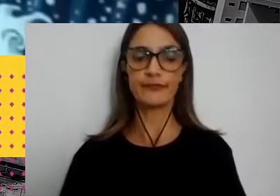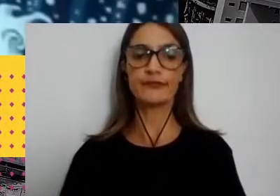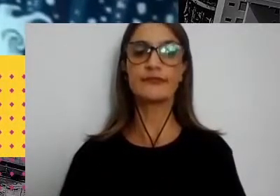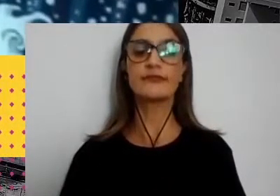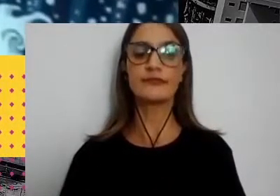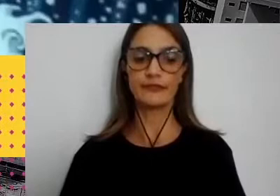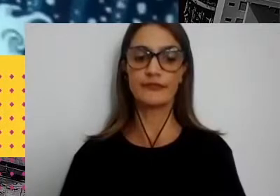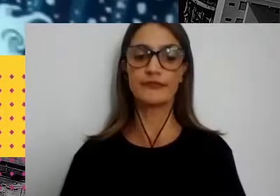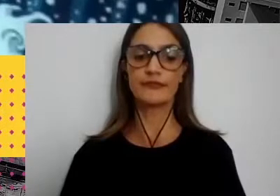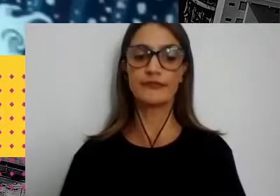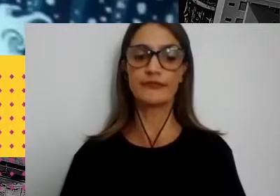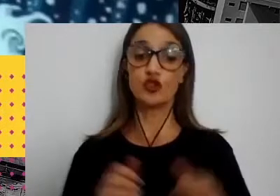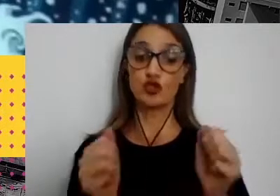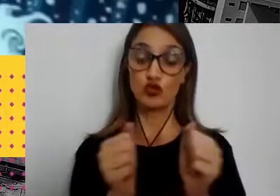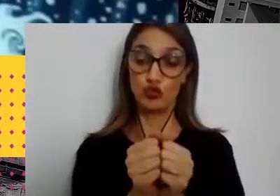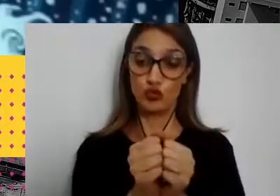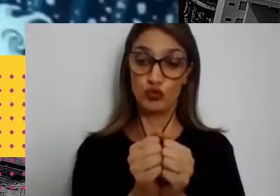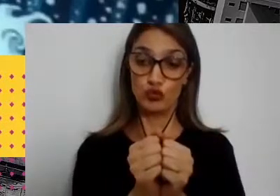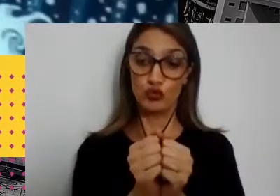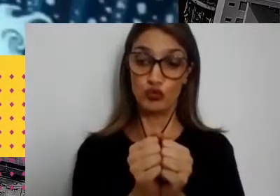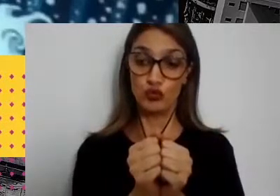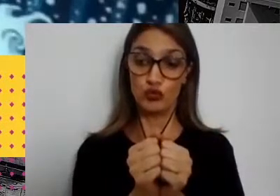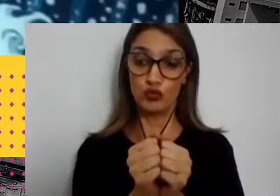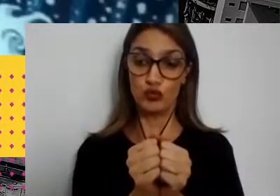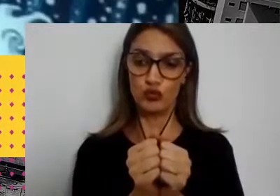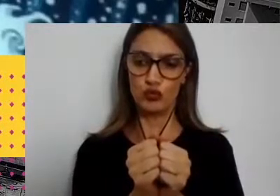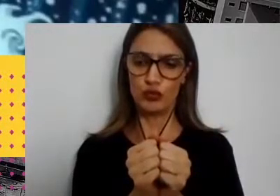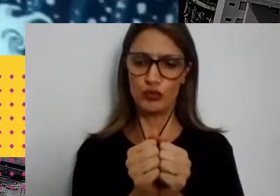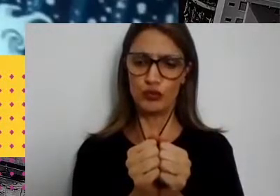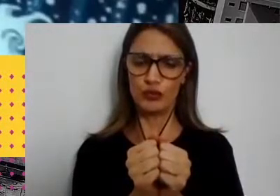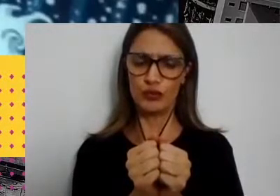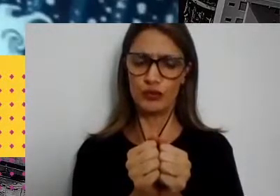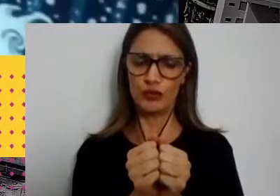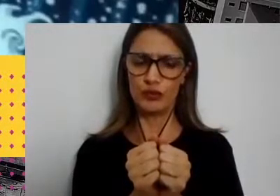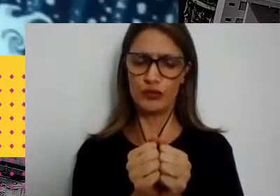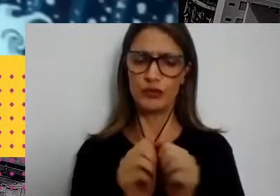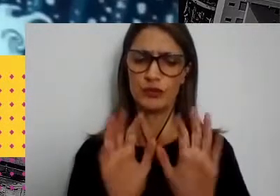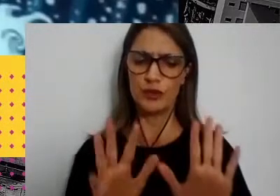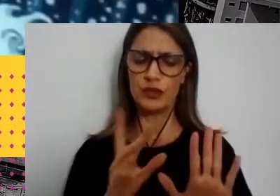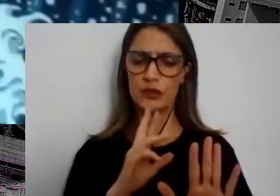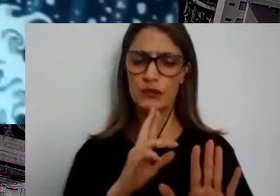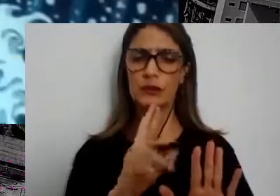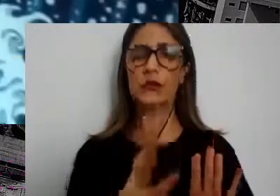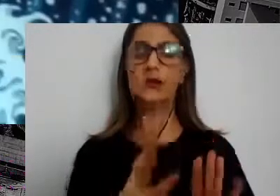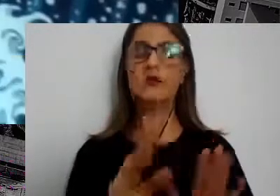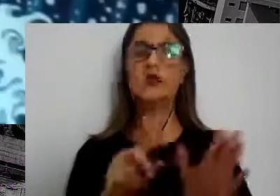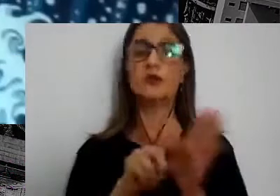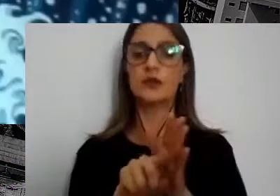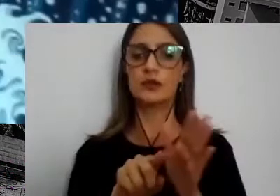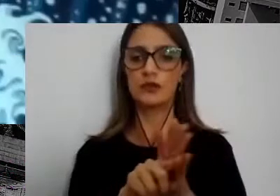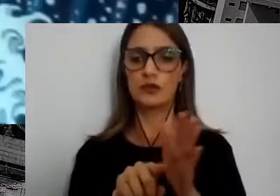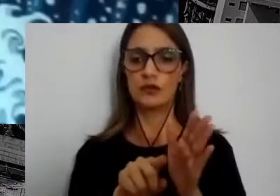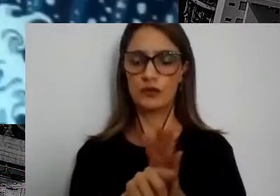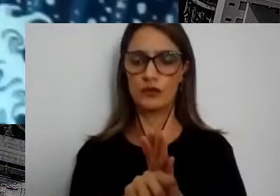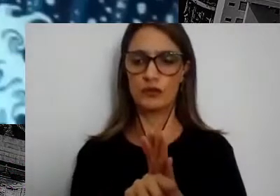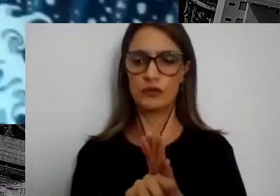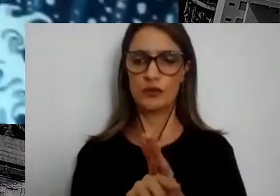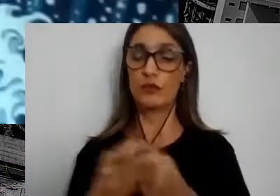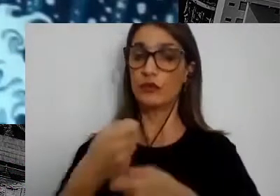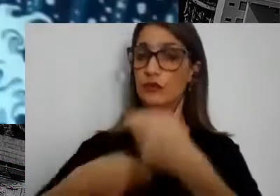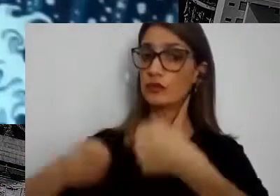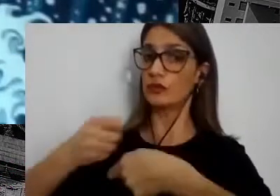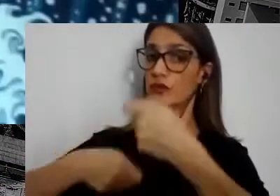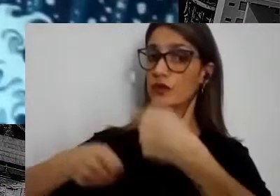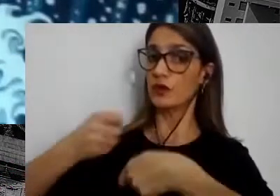And to answer your question, I want to start by saying that for the business community, there is a real